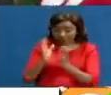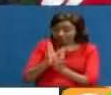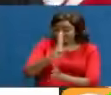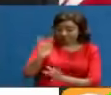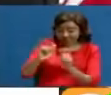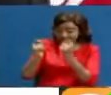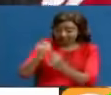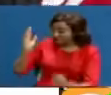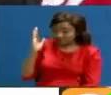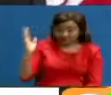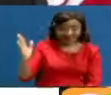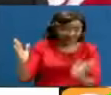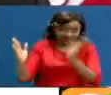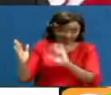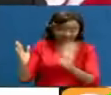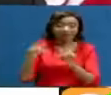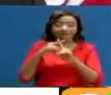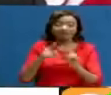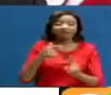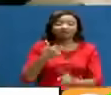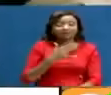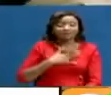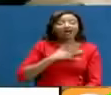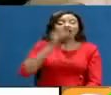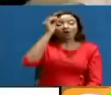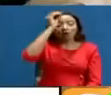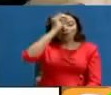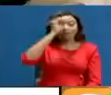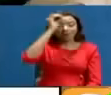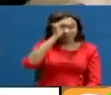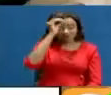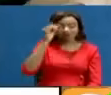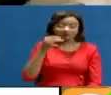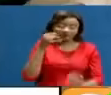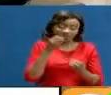but I have made sure that they have, those views are part of what they have